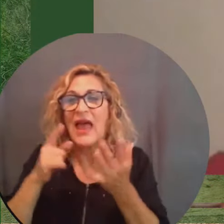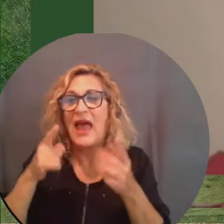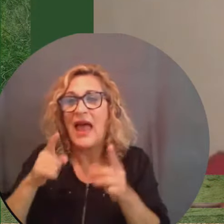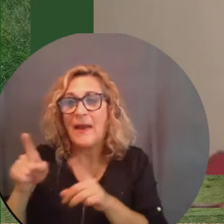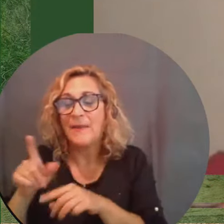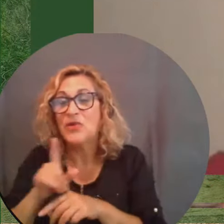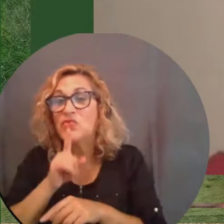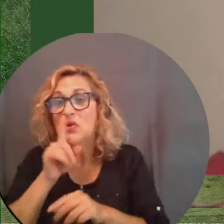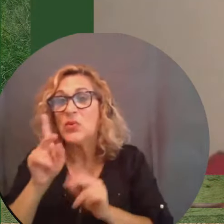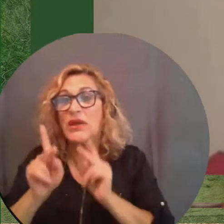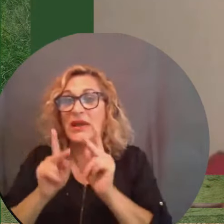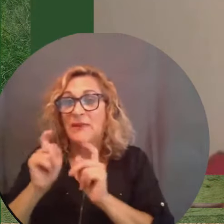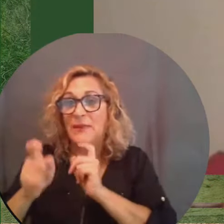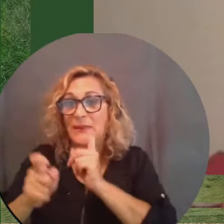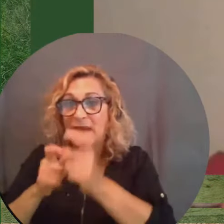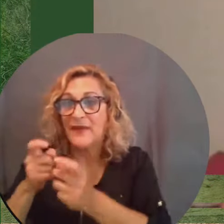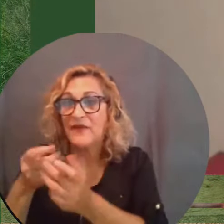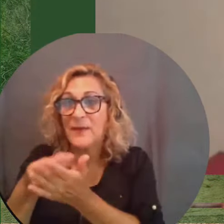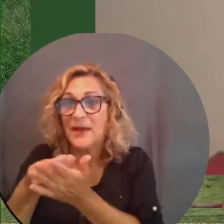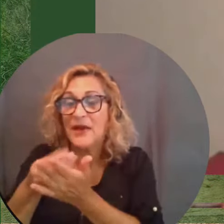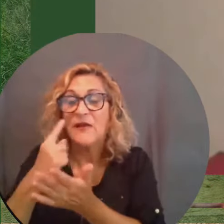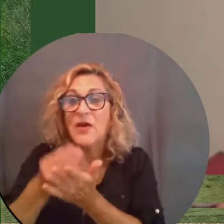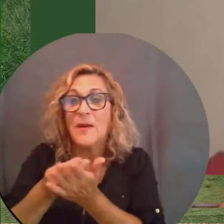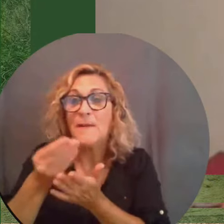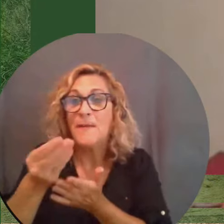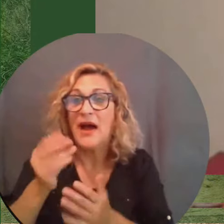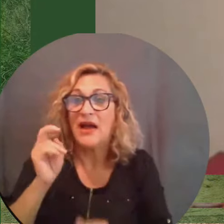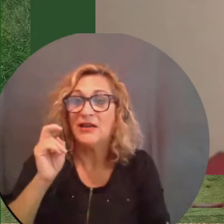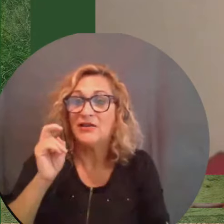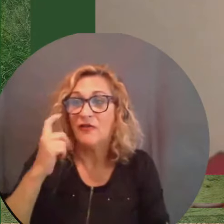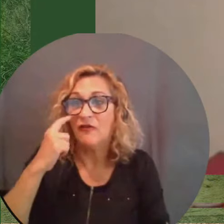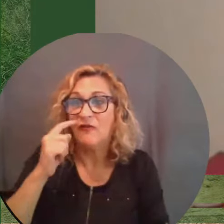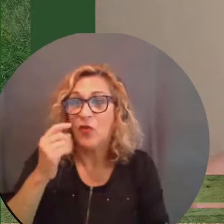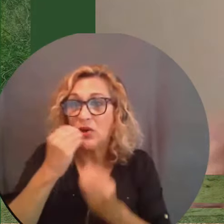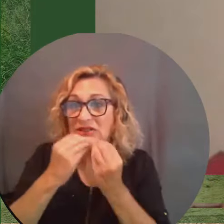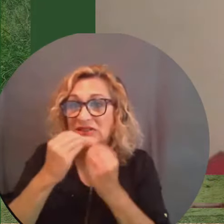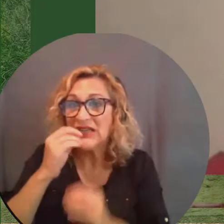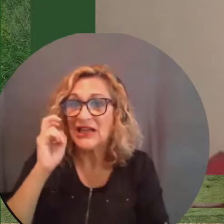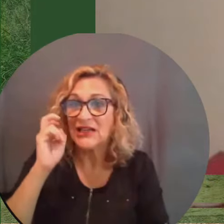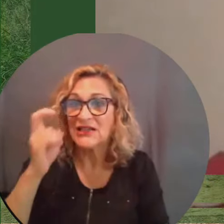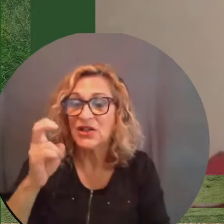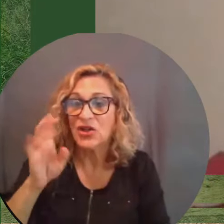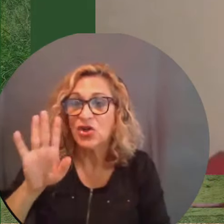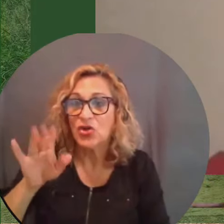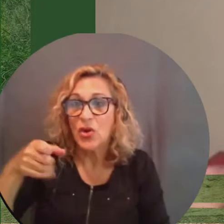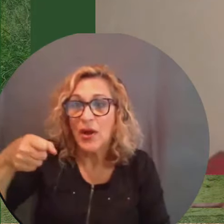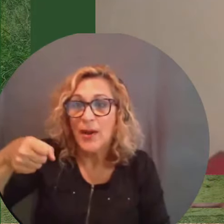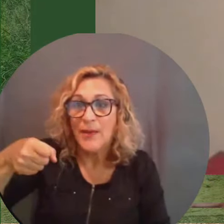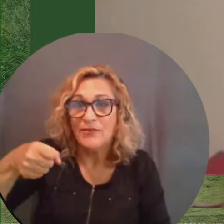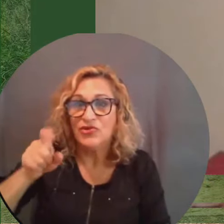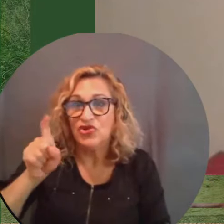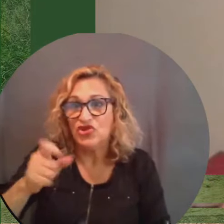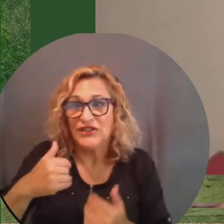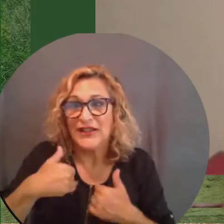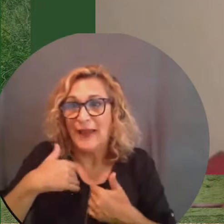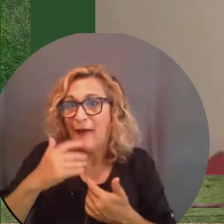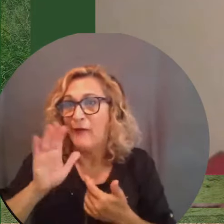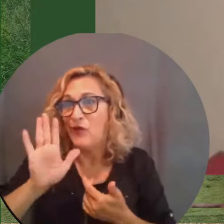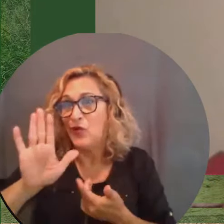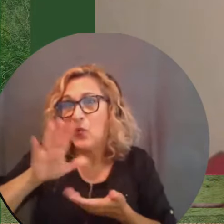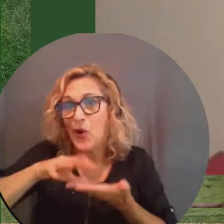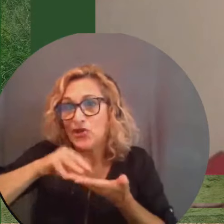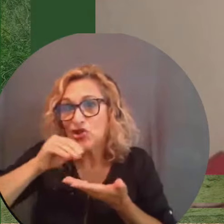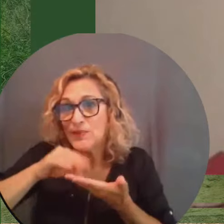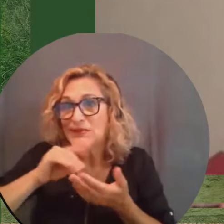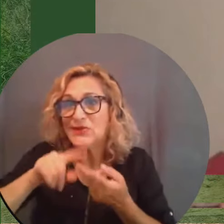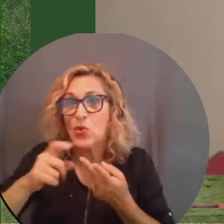literally giving people money so they could buy snacks for the road trip because you deserve to have your bag of Fritos and